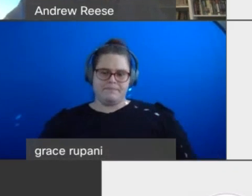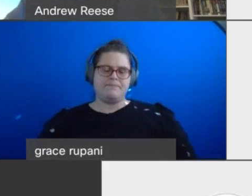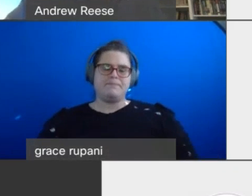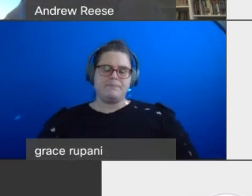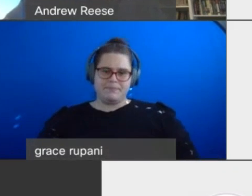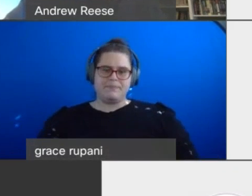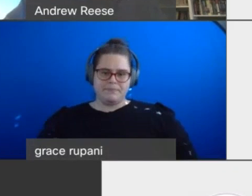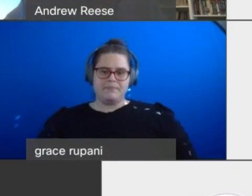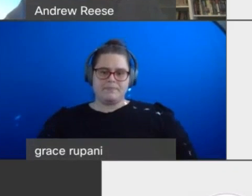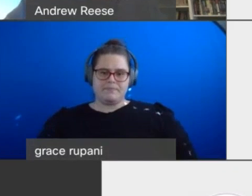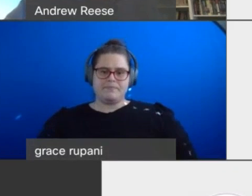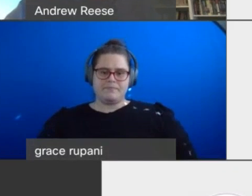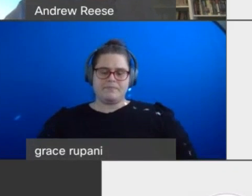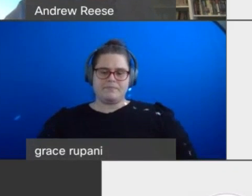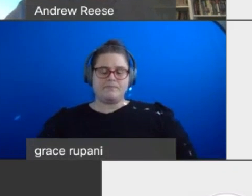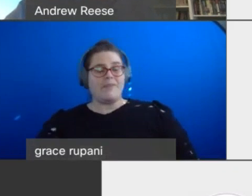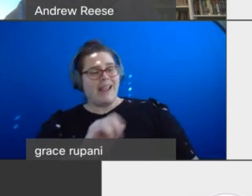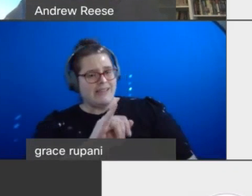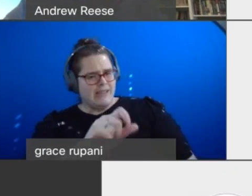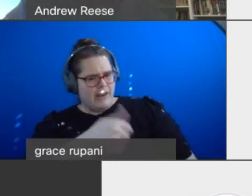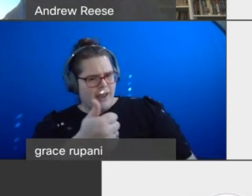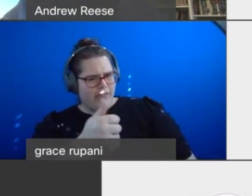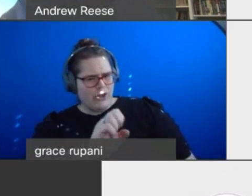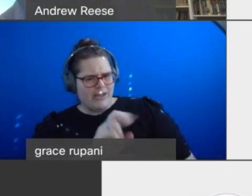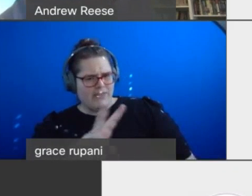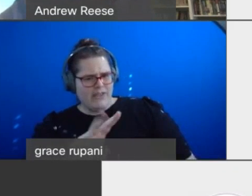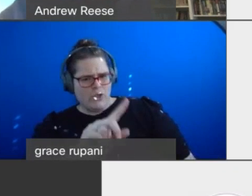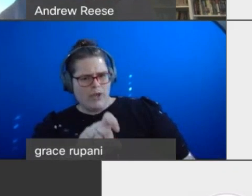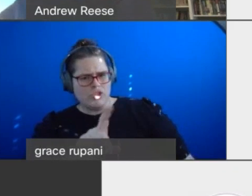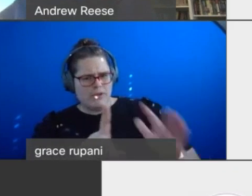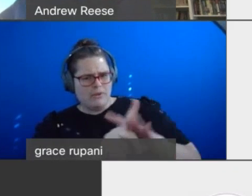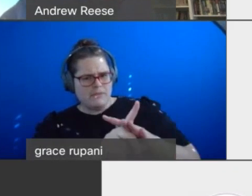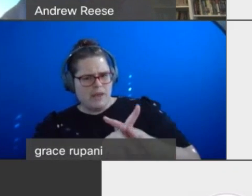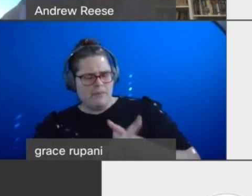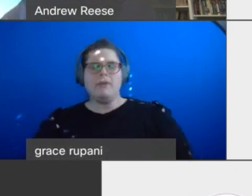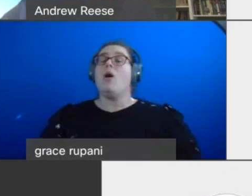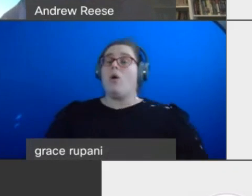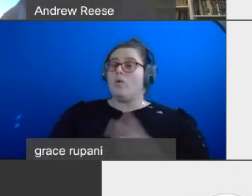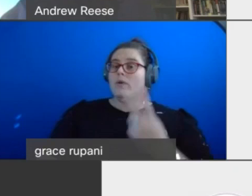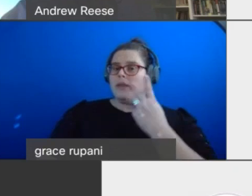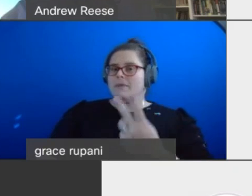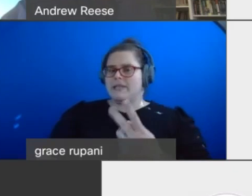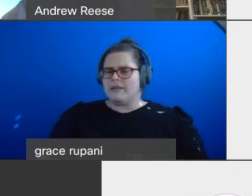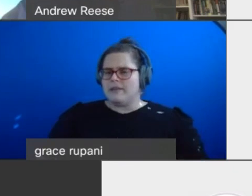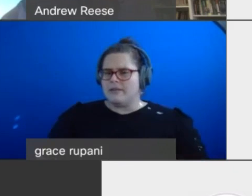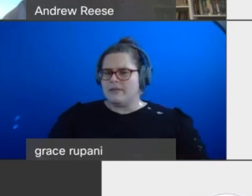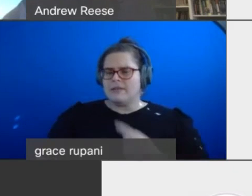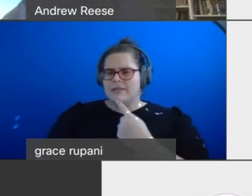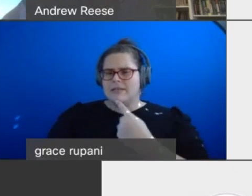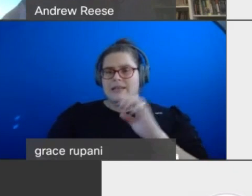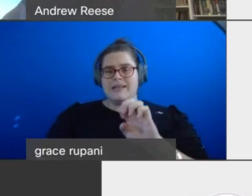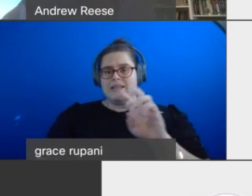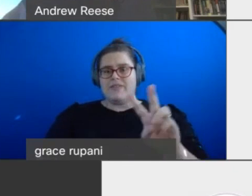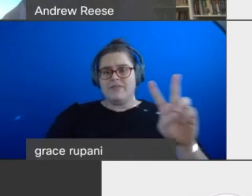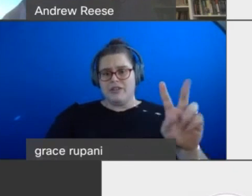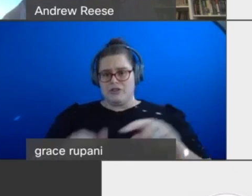There's another EVV question for you, Donald. I see it. There's an EVV training starting today at 1